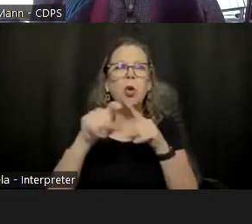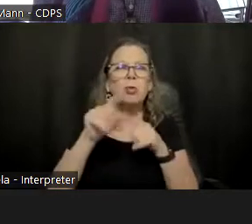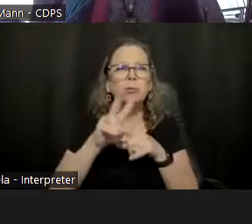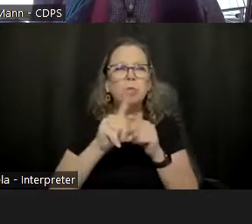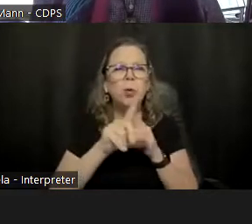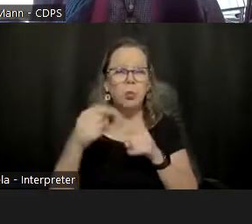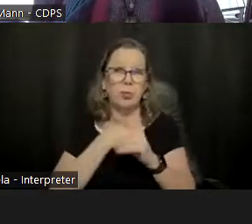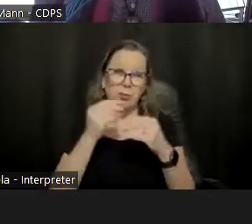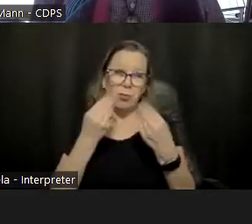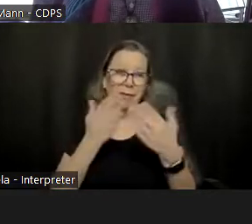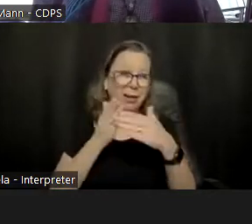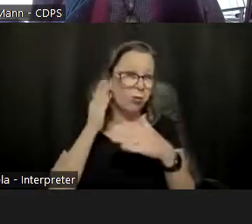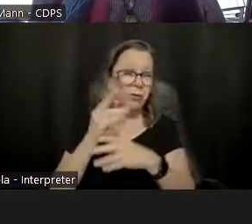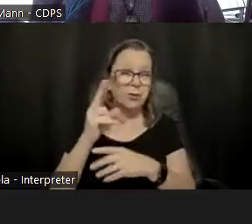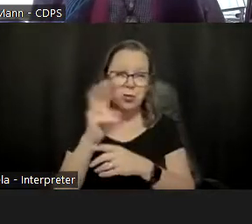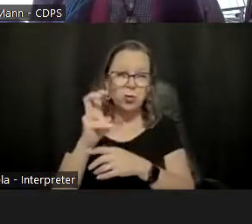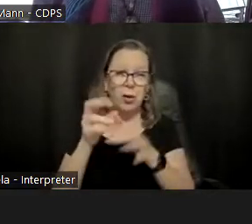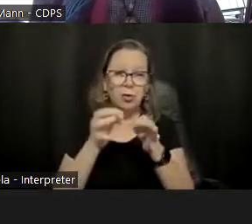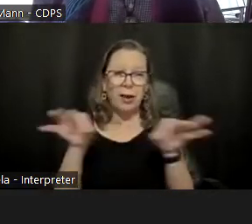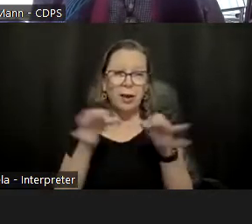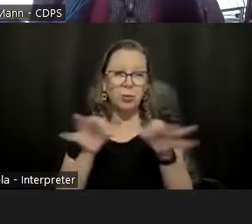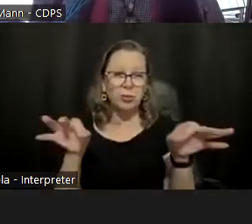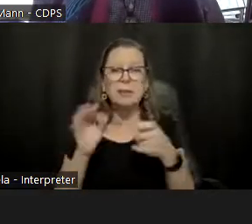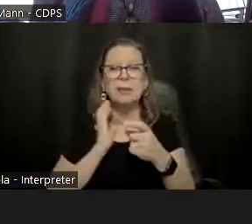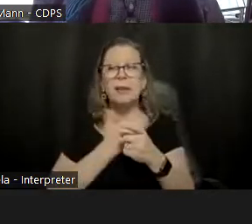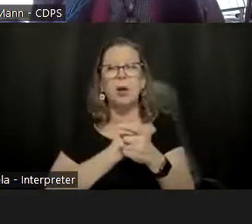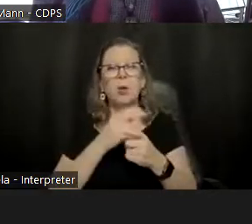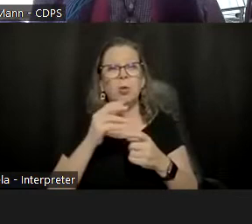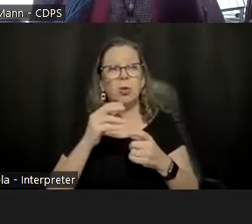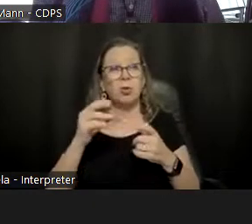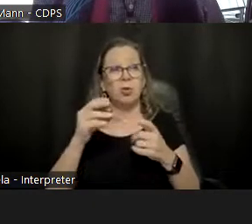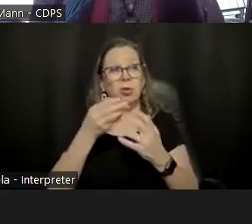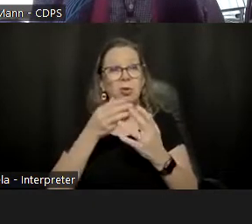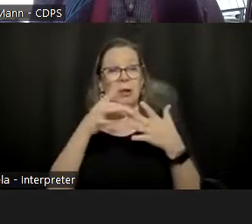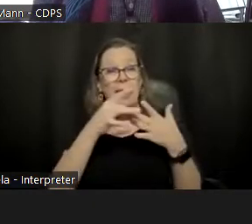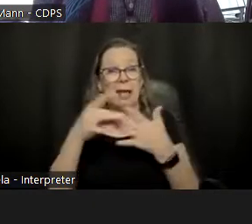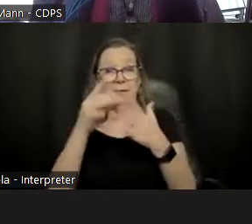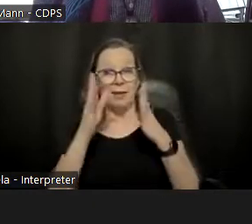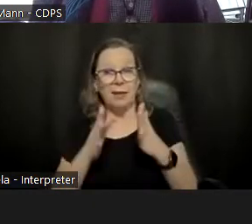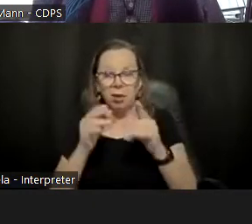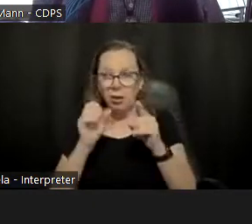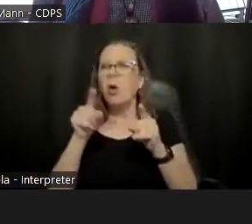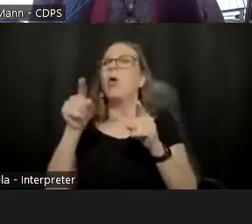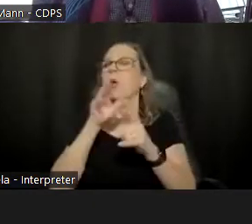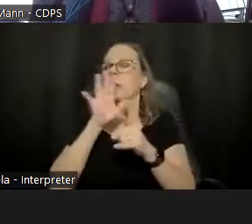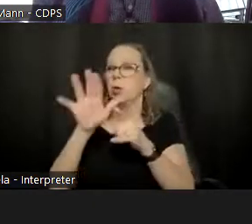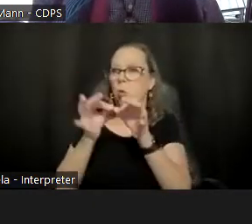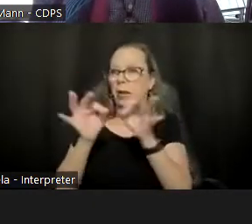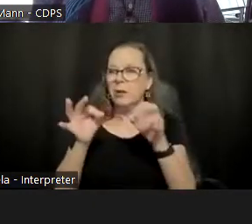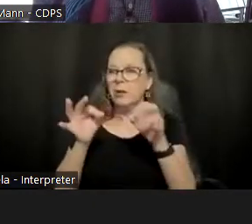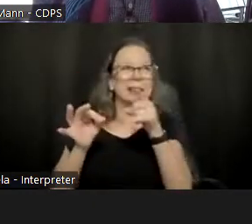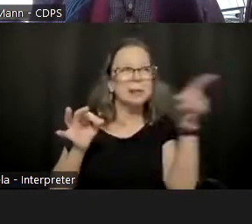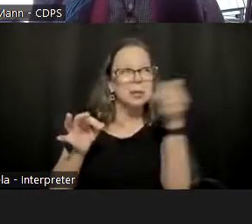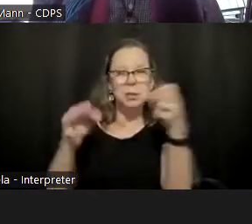language services. So folks can call in and our navigator can match them with somebody who speaks their language. And then from there, we